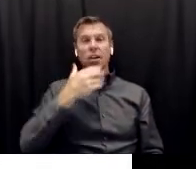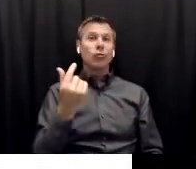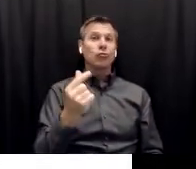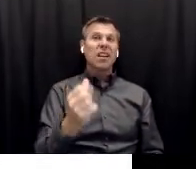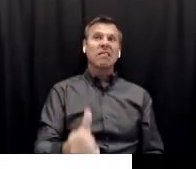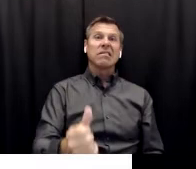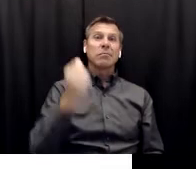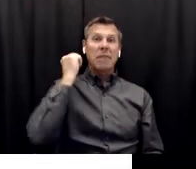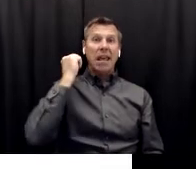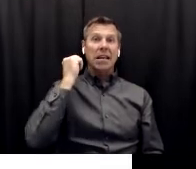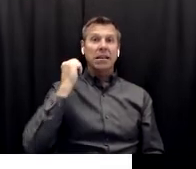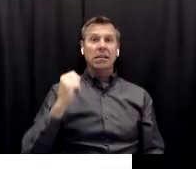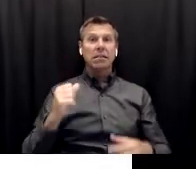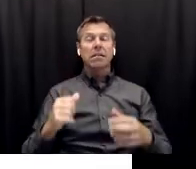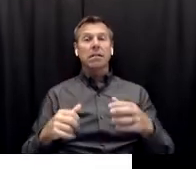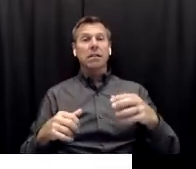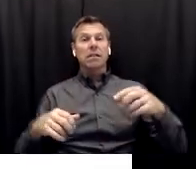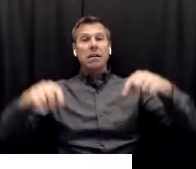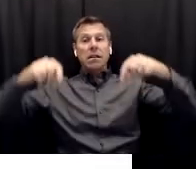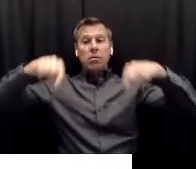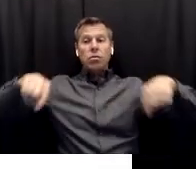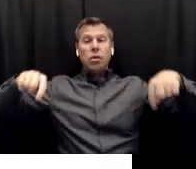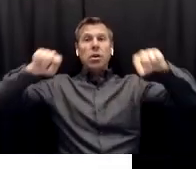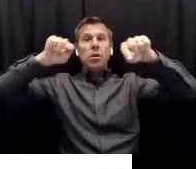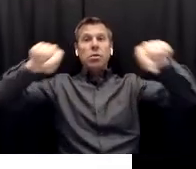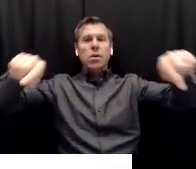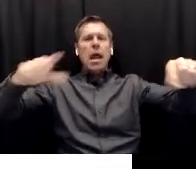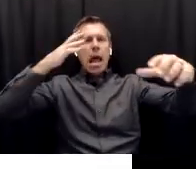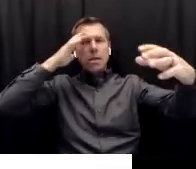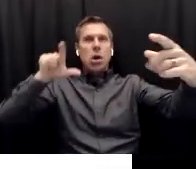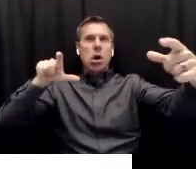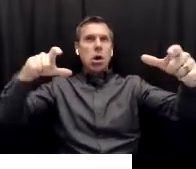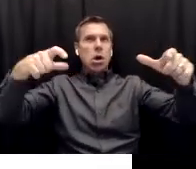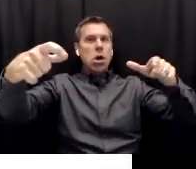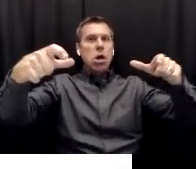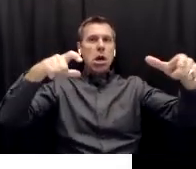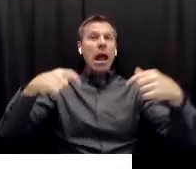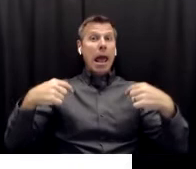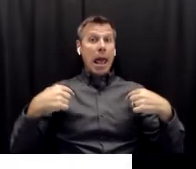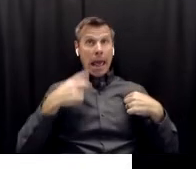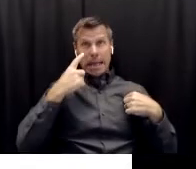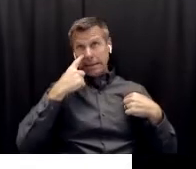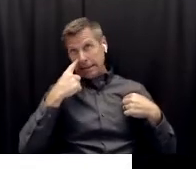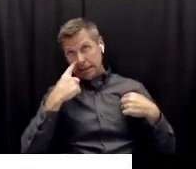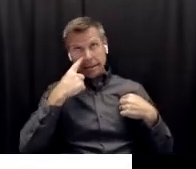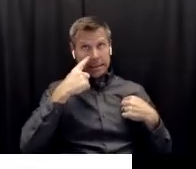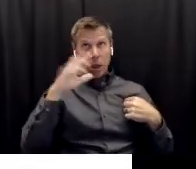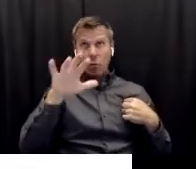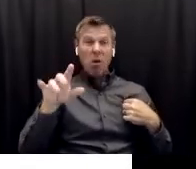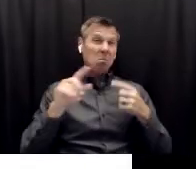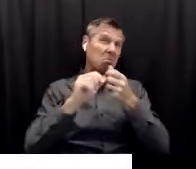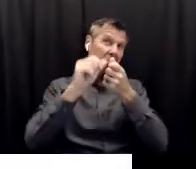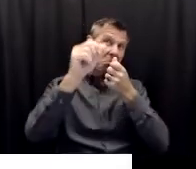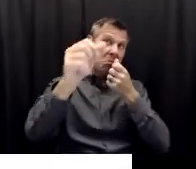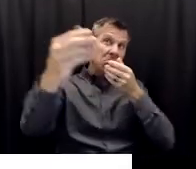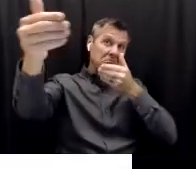on the back legs. Now I can only really see them for maybe 100 feet. So if I